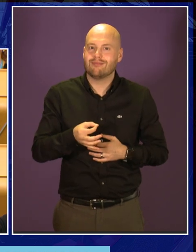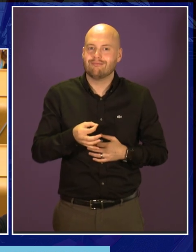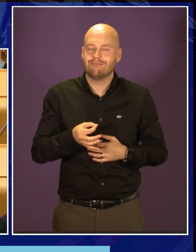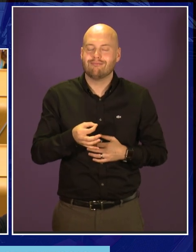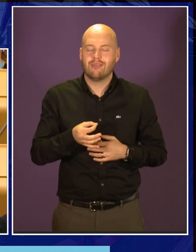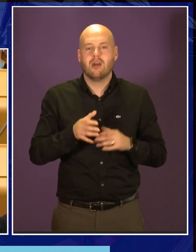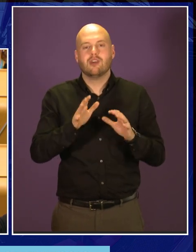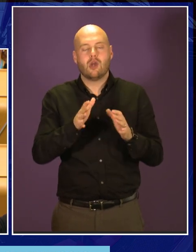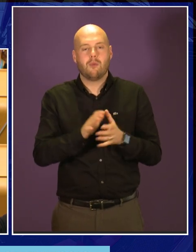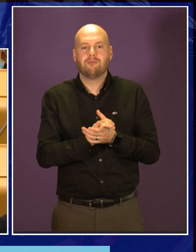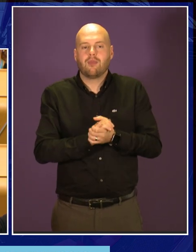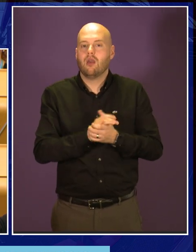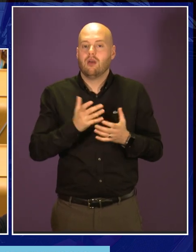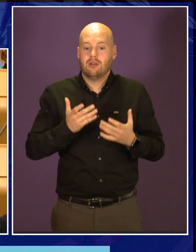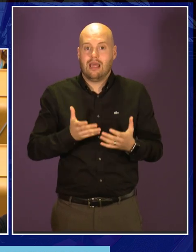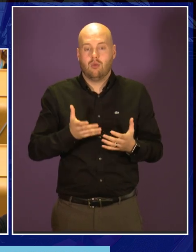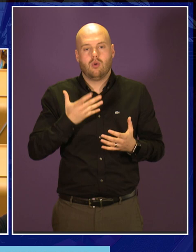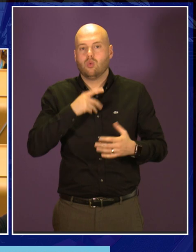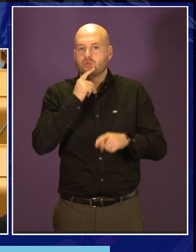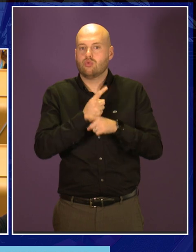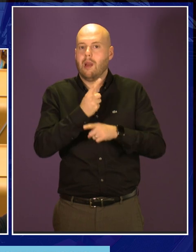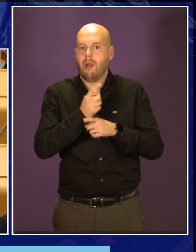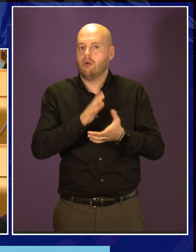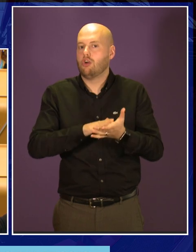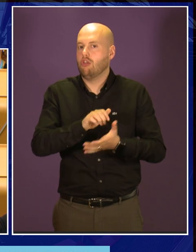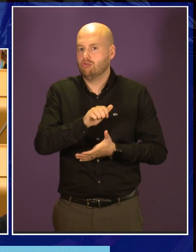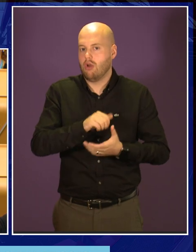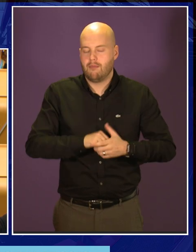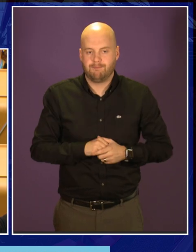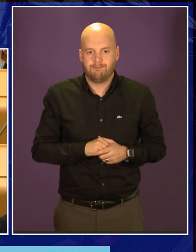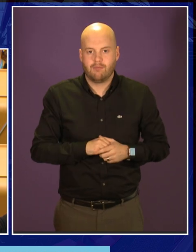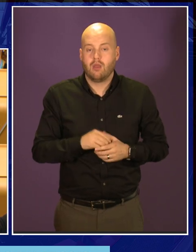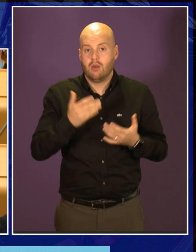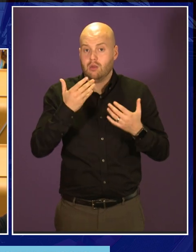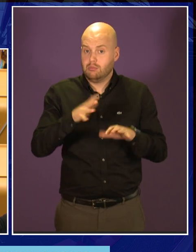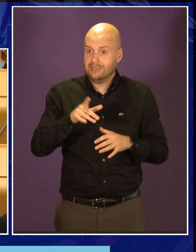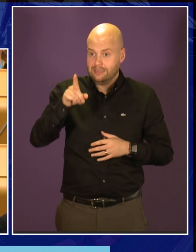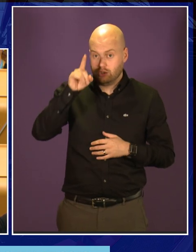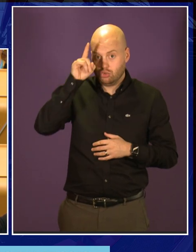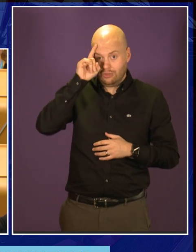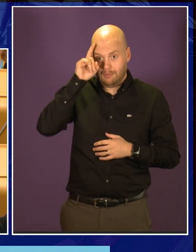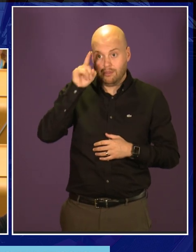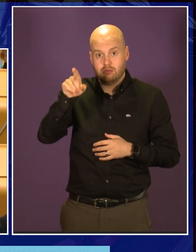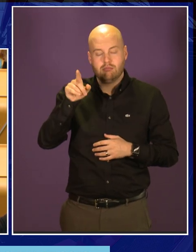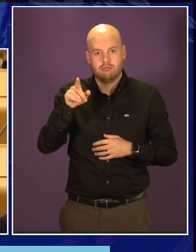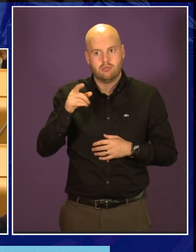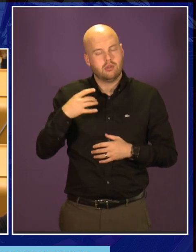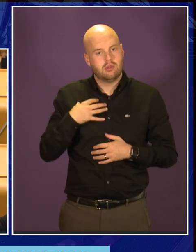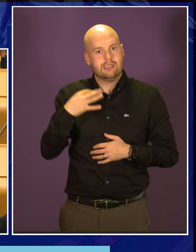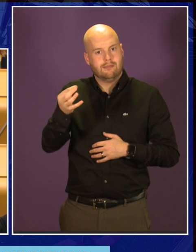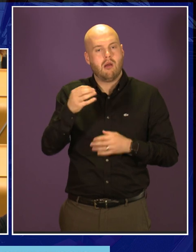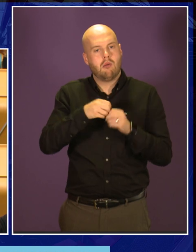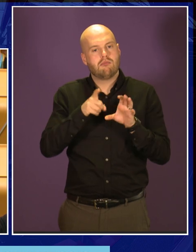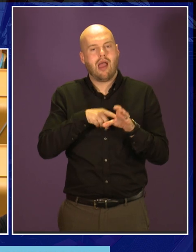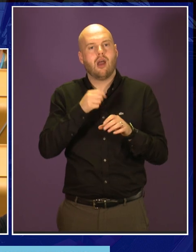it. Let me come on the issue of culture. I was invited by the German Cultural Diplomatic Institute, myself and Gordon